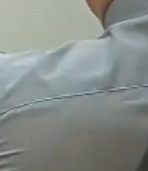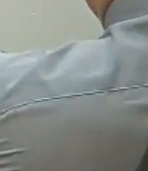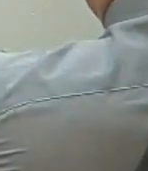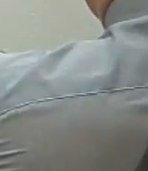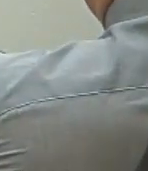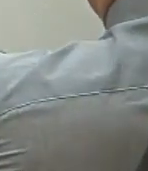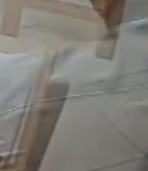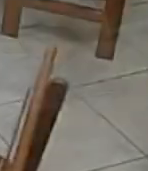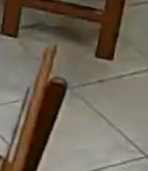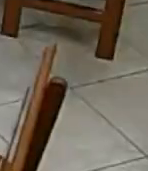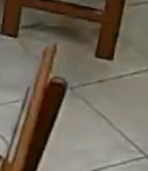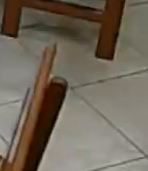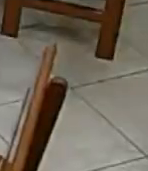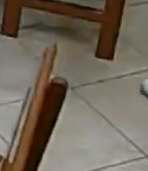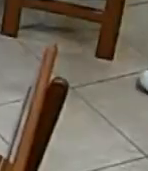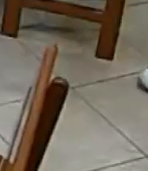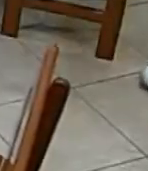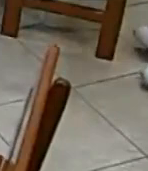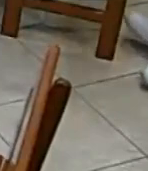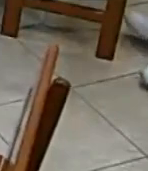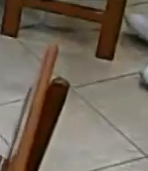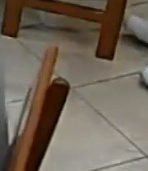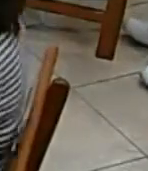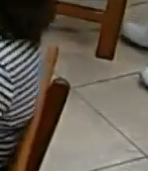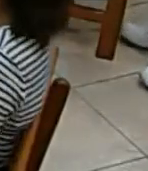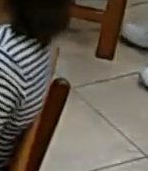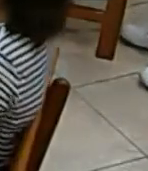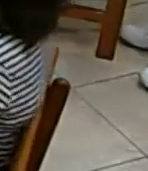forever. Amen. The church may be seated.